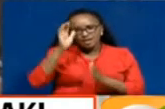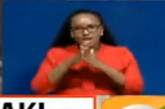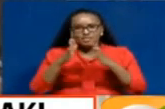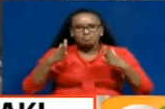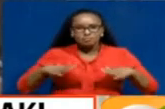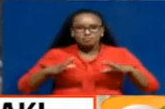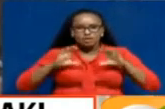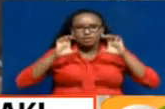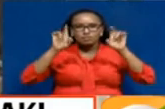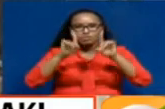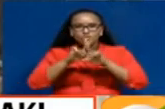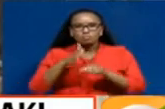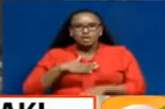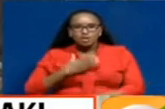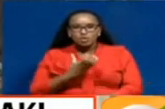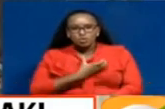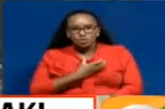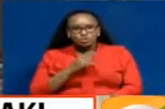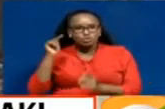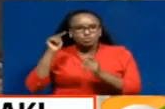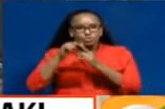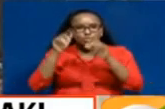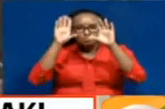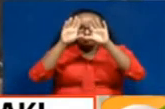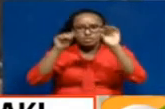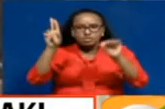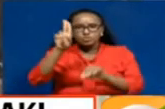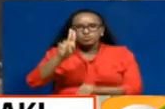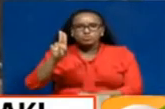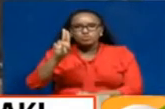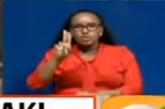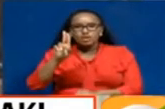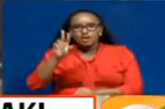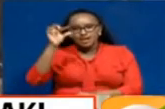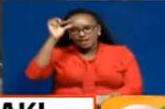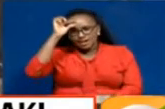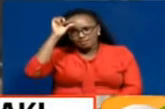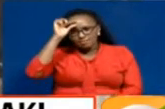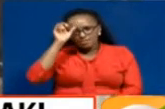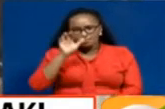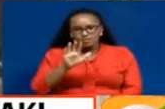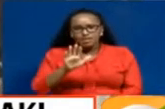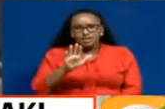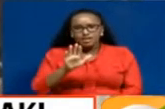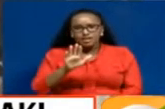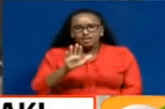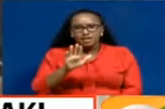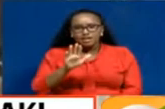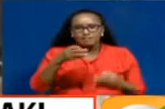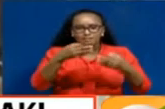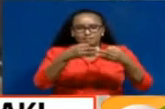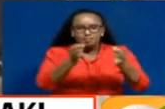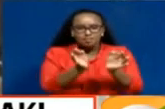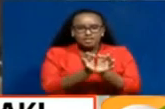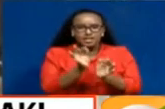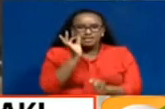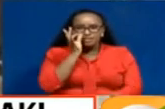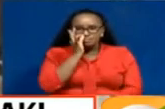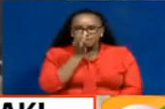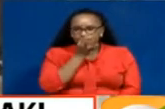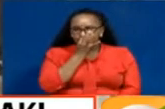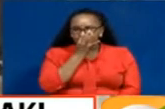and of my own to President Uhuru Kenyatta, his government, the bereaved family